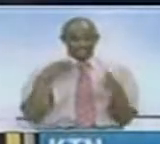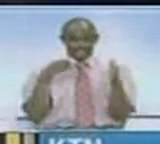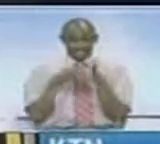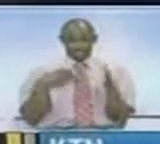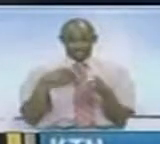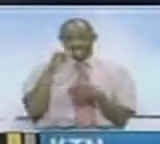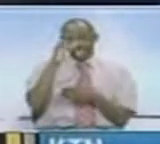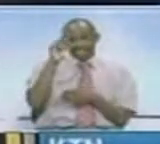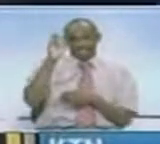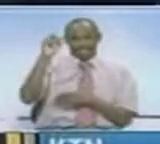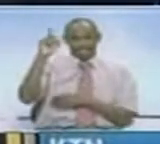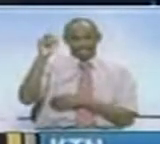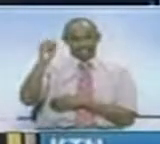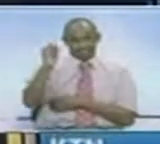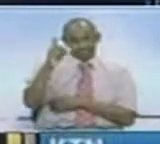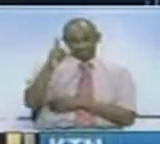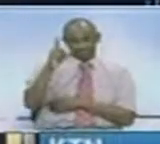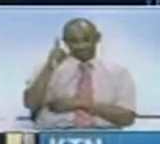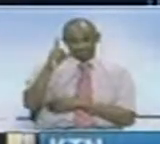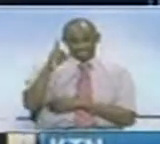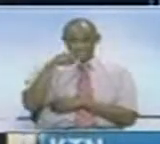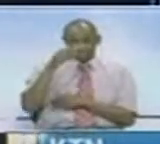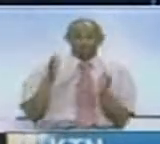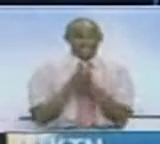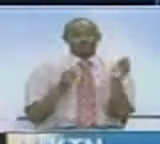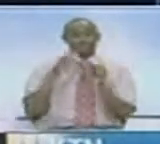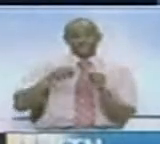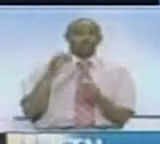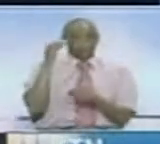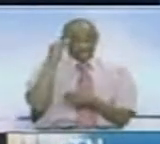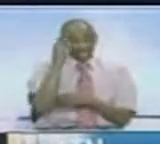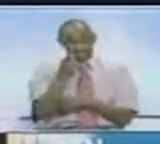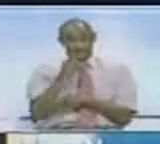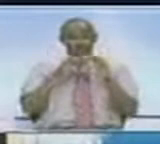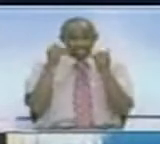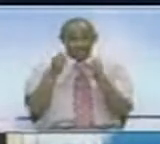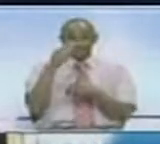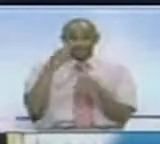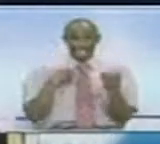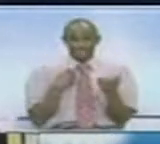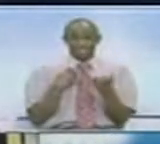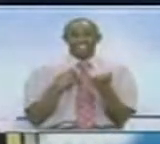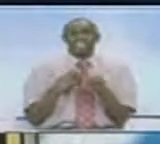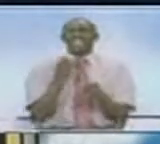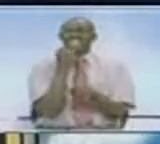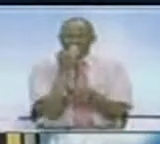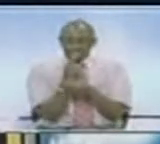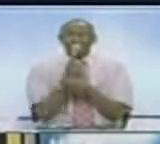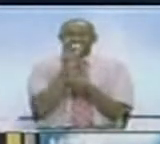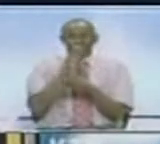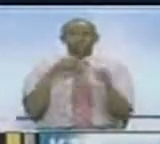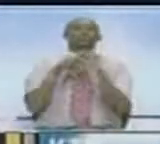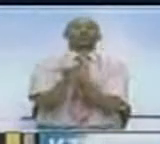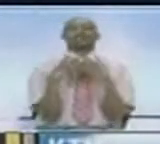Ireland. Yes, he was playing against South Korea in the 2002 World Cup. He scored a goal after just 11